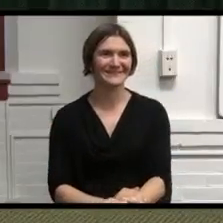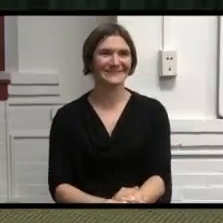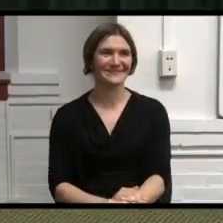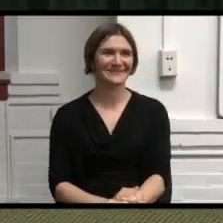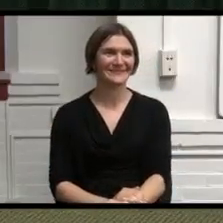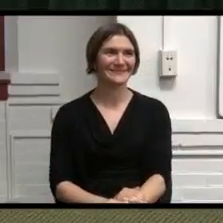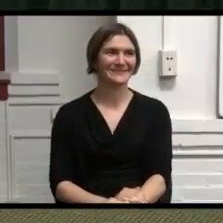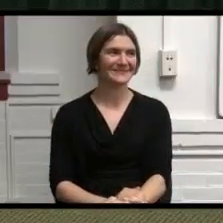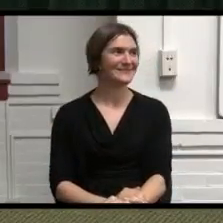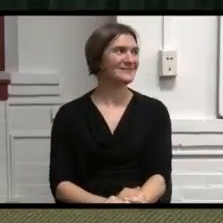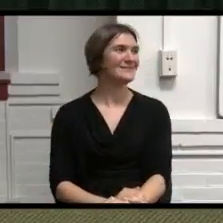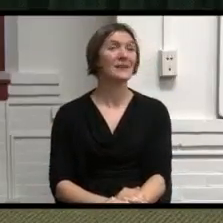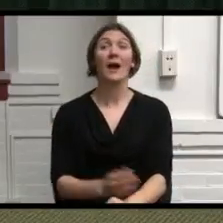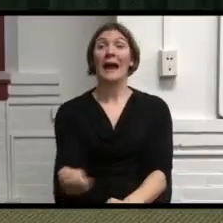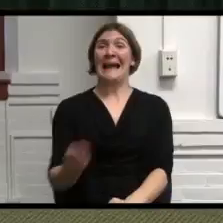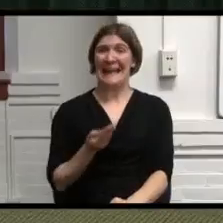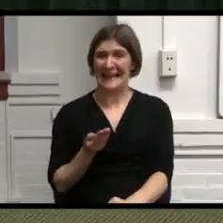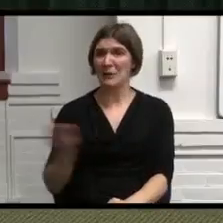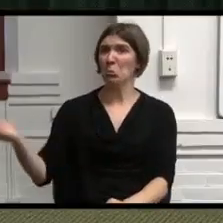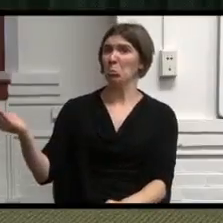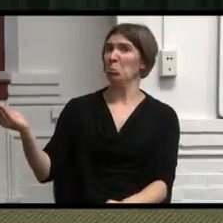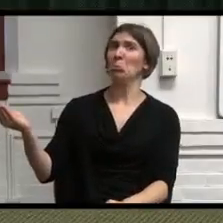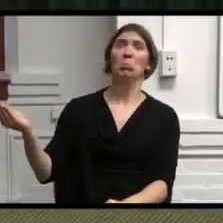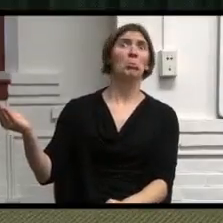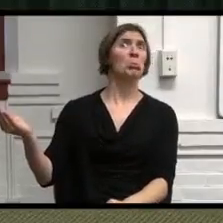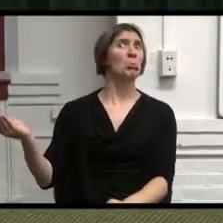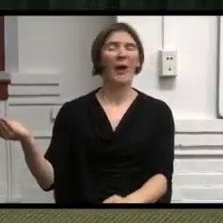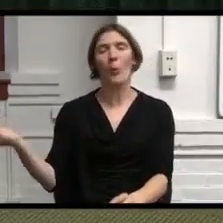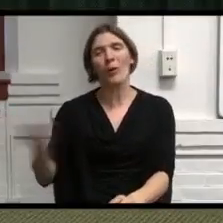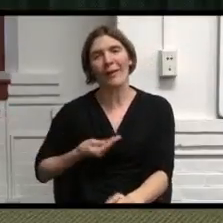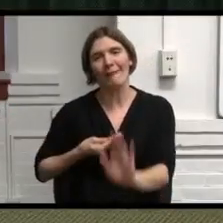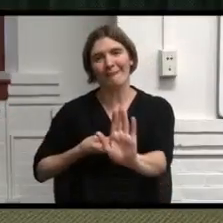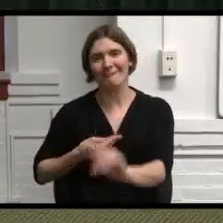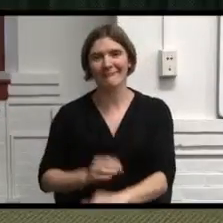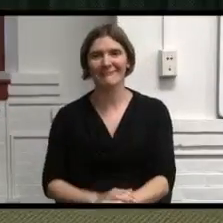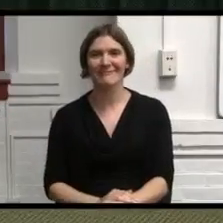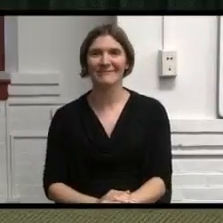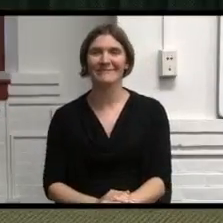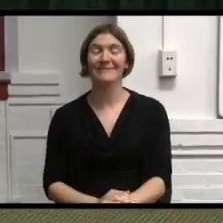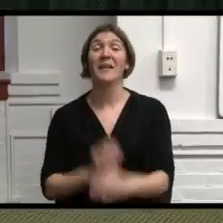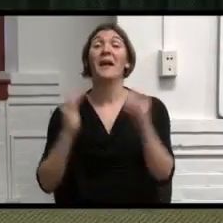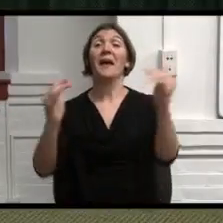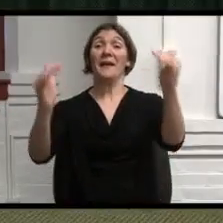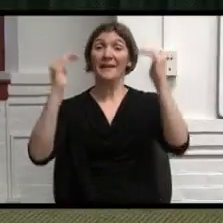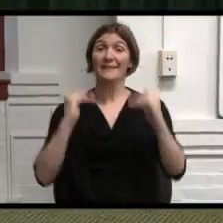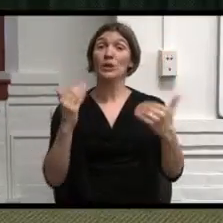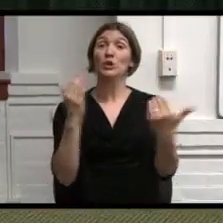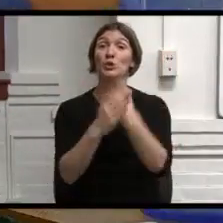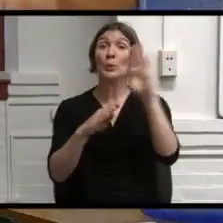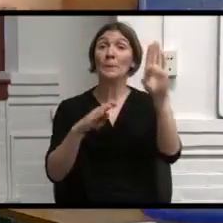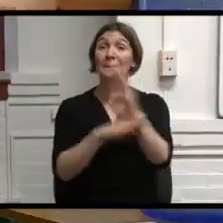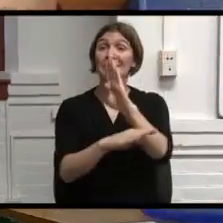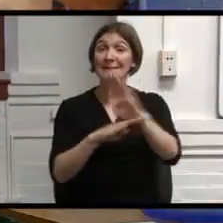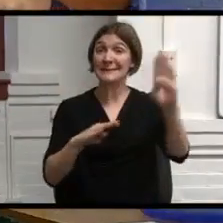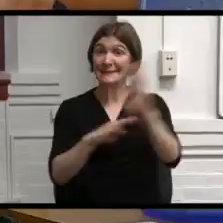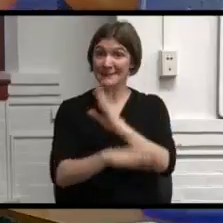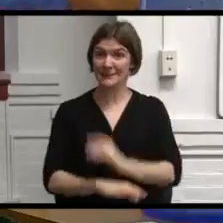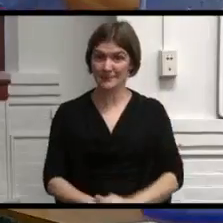Okay. Didn't get to keep that for a while. Yeah, that's gone. You'll get it back. Okay, we'll move on to new business, and the